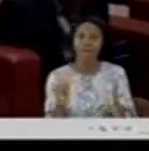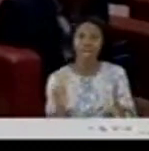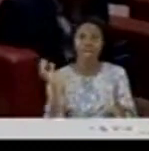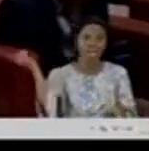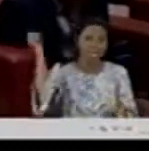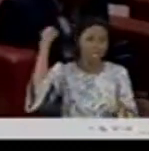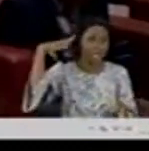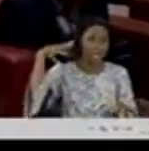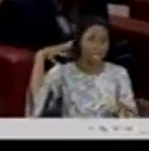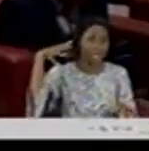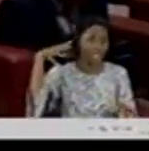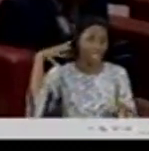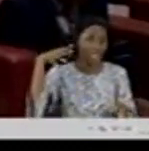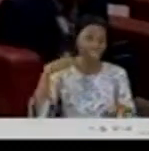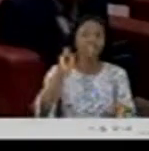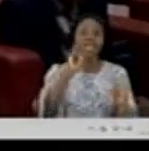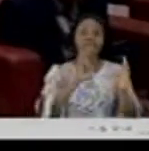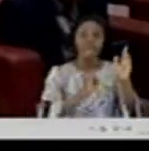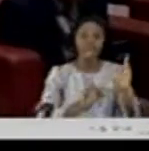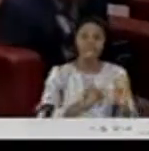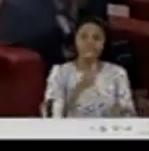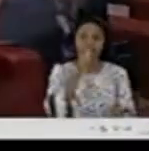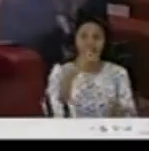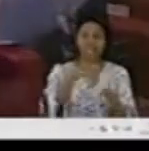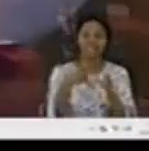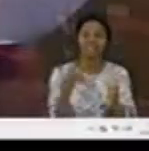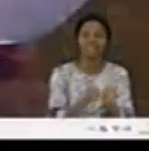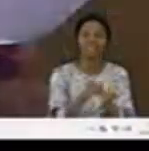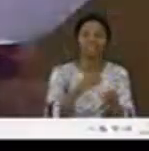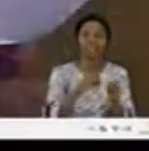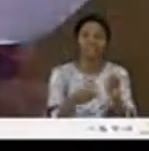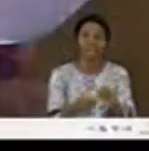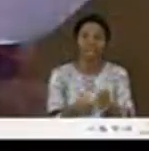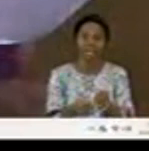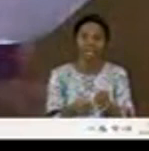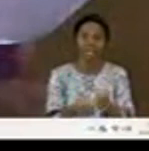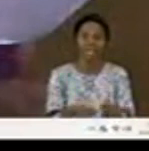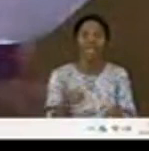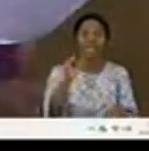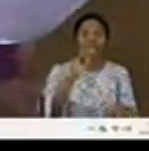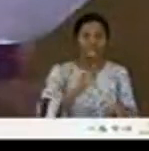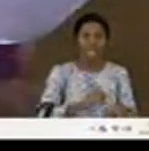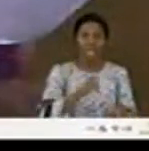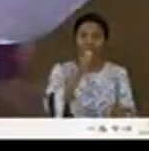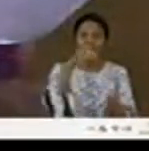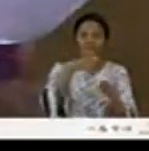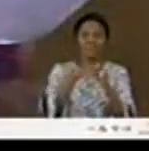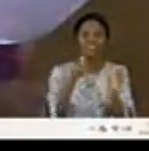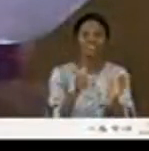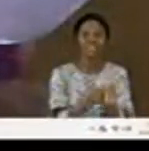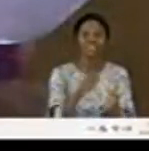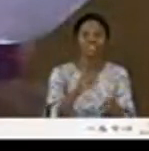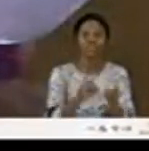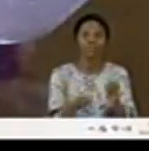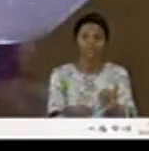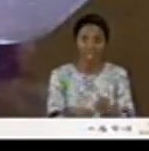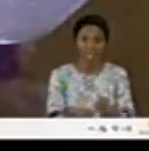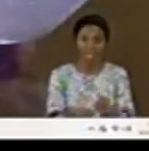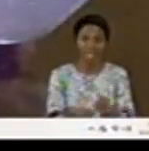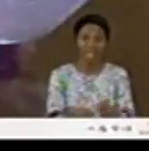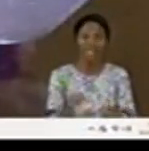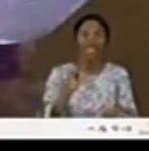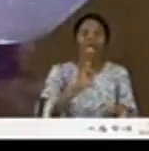saved by His grace. I am in that number. I am in that